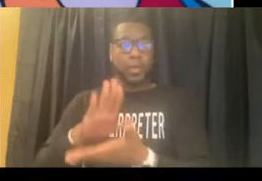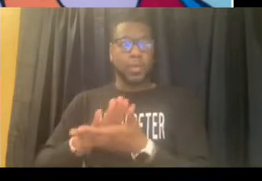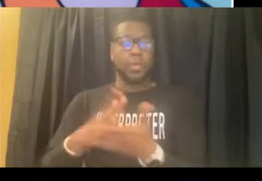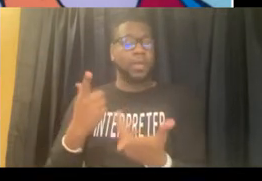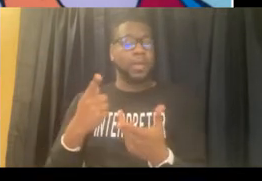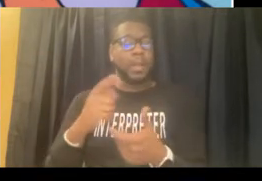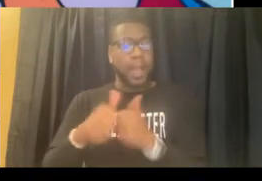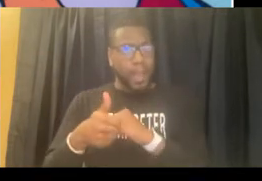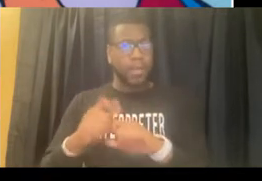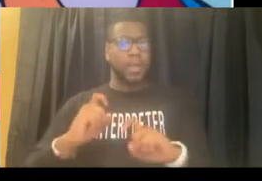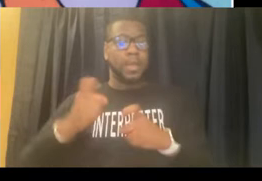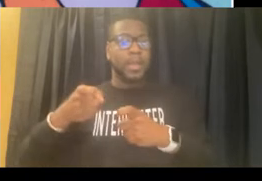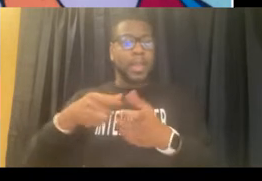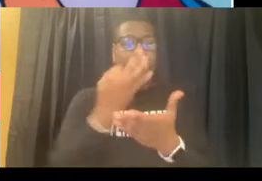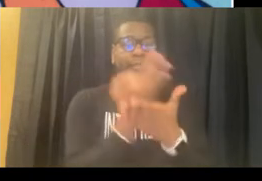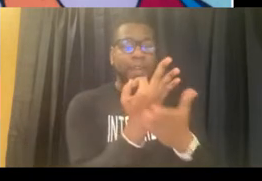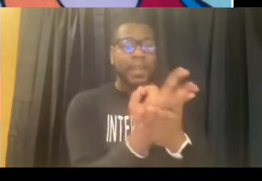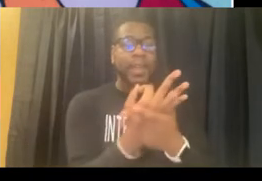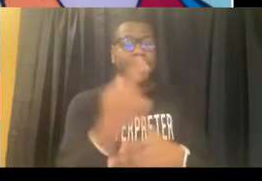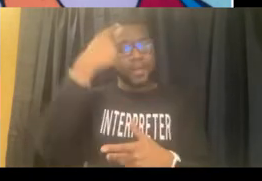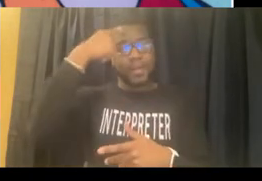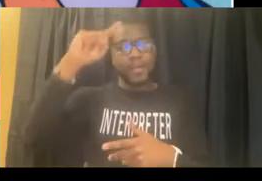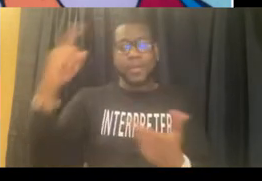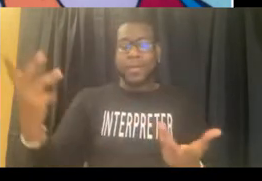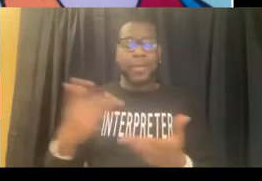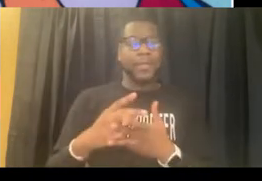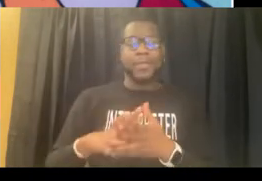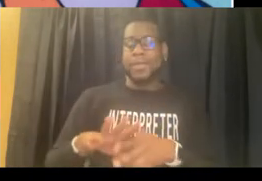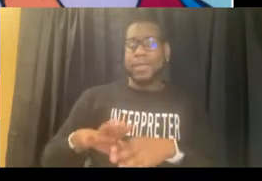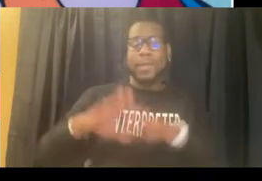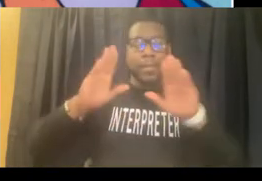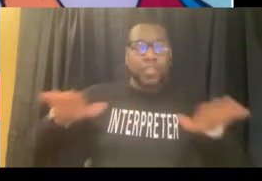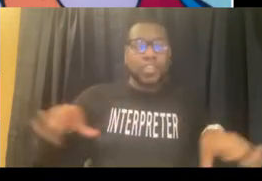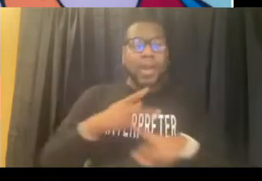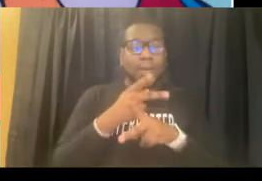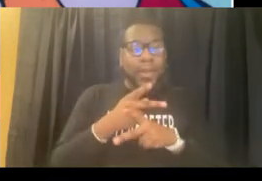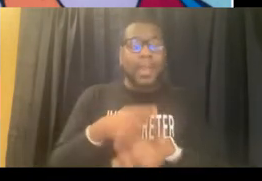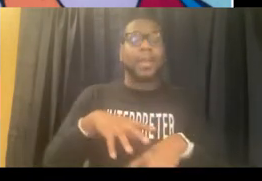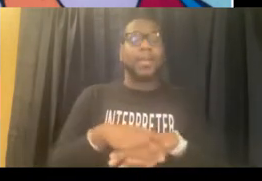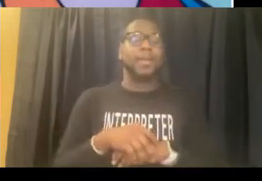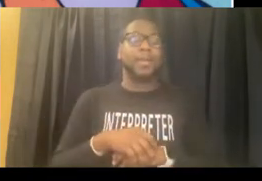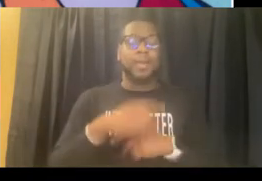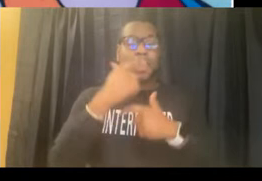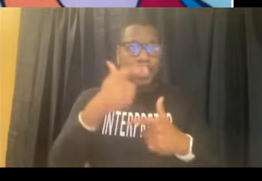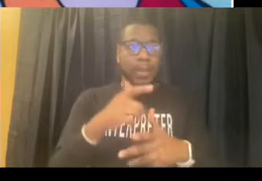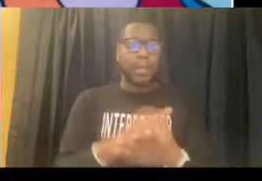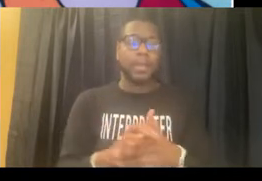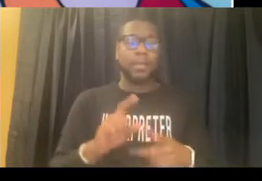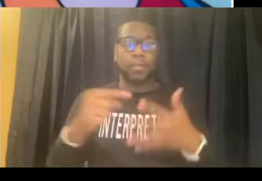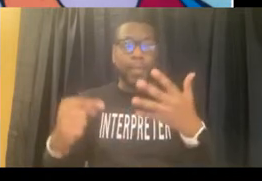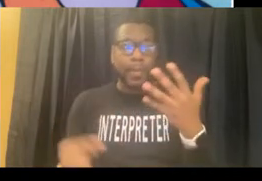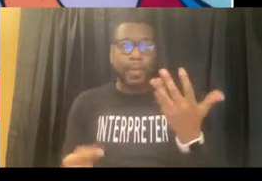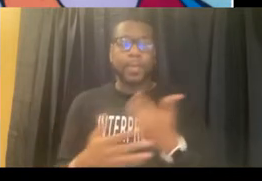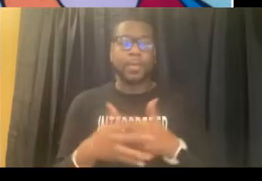be the grant funding goes to childcare, tuition, transportation, whatever helps a survivor maintain in school. And then we